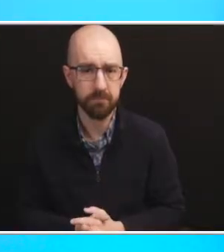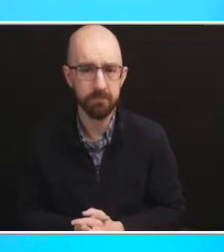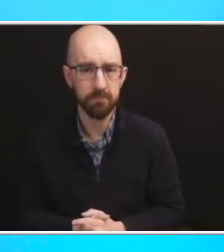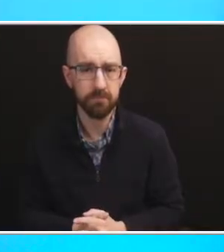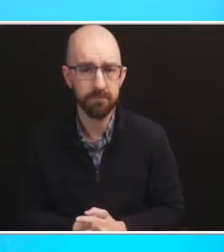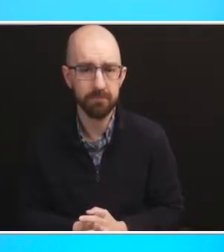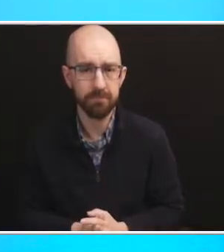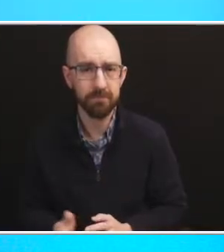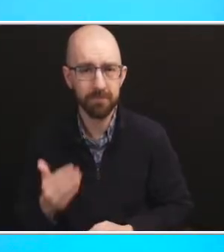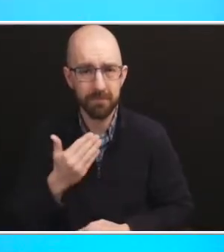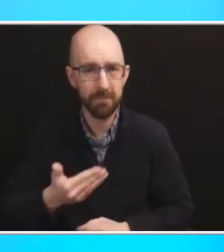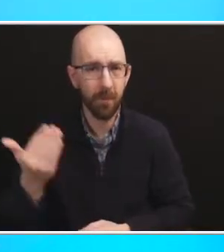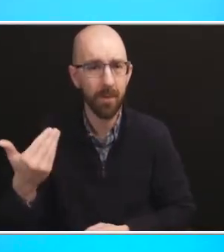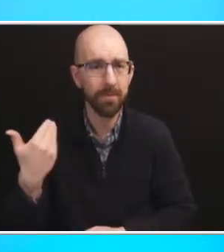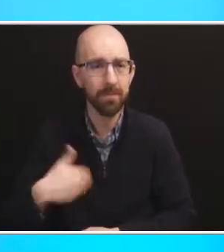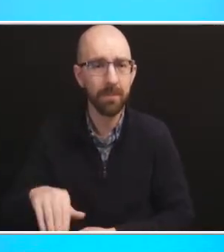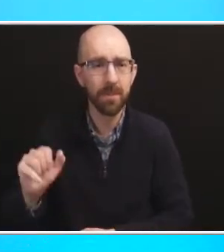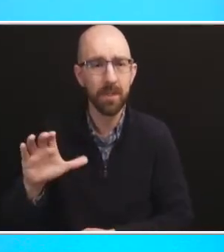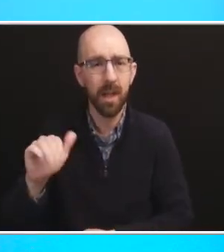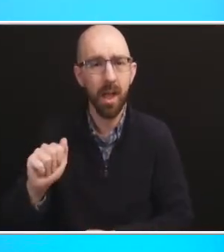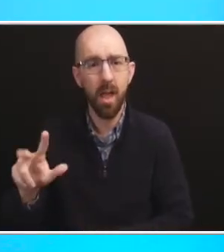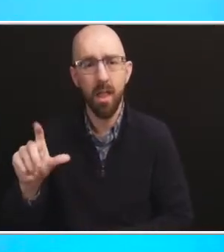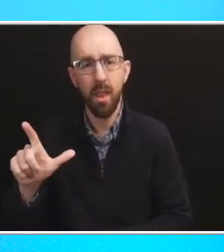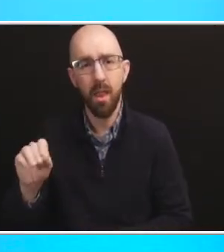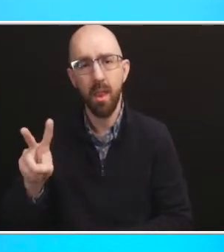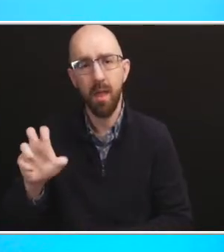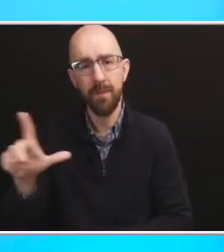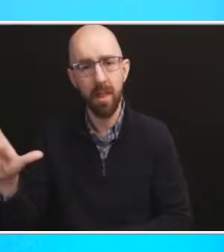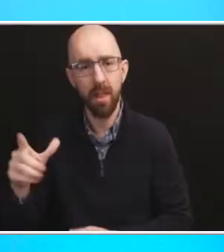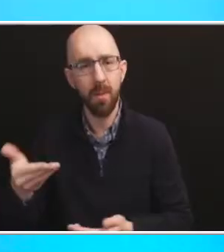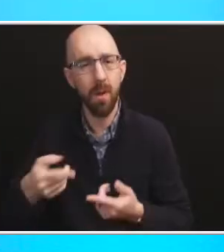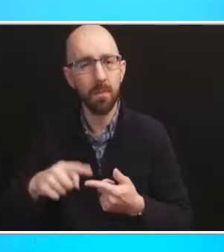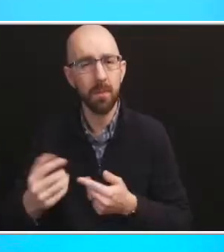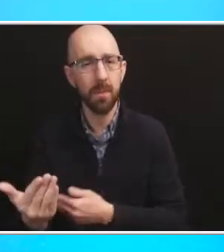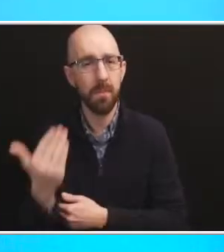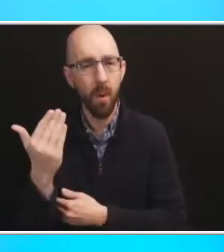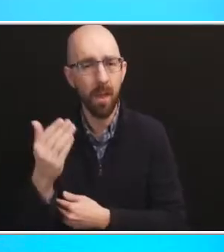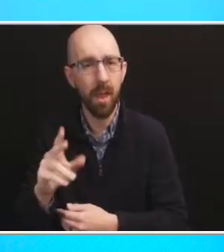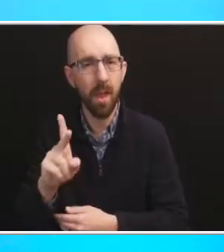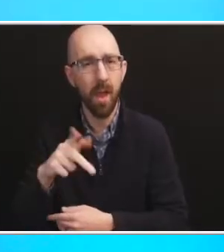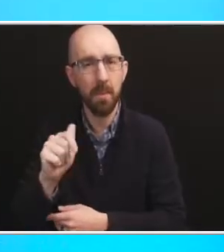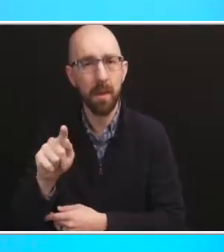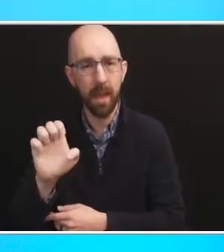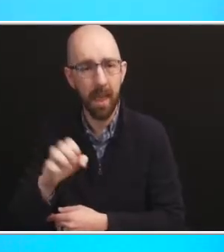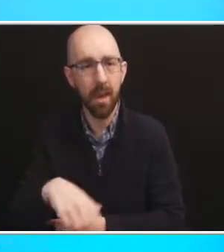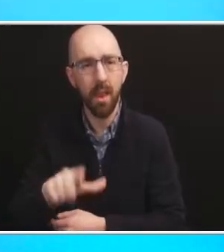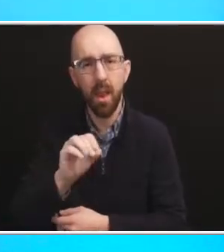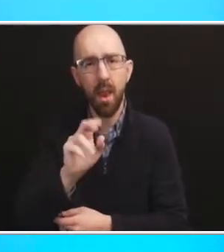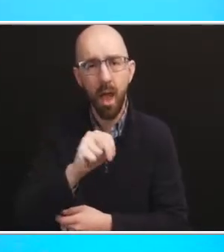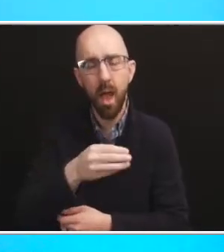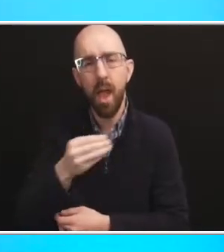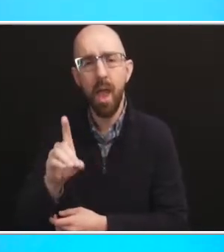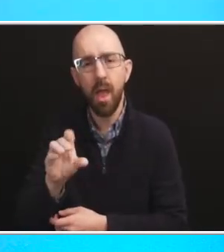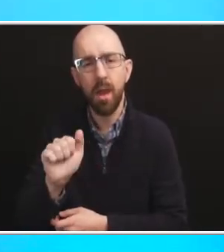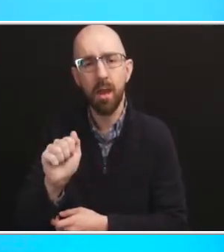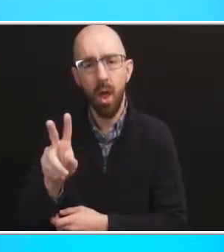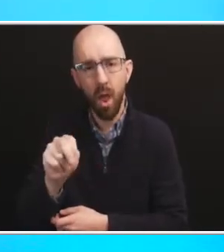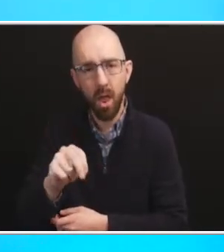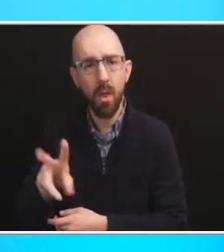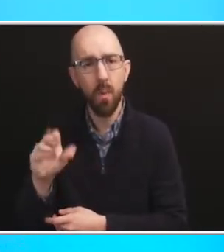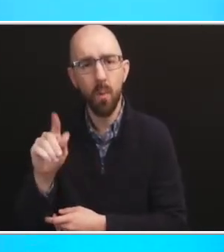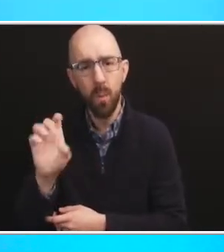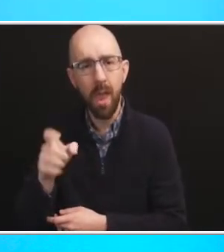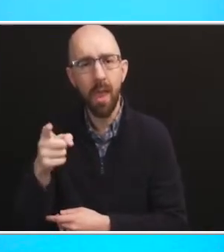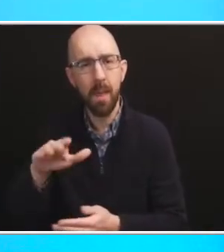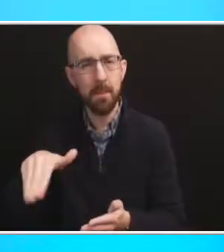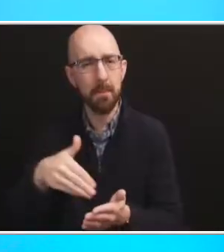Good morning, I'm Jessica Lovell, and welcome to the Morning Medical Update. Lon and Don Wade did what many middle-aged couples do. They prepared for